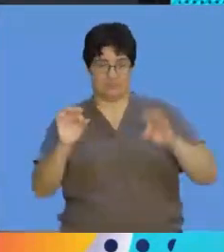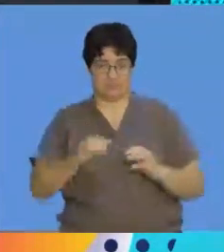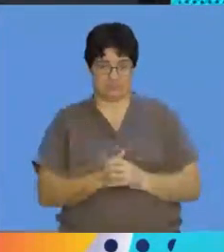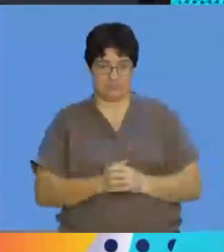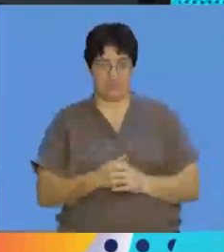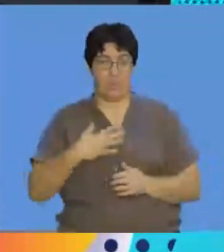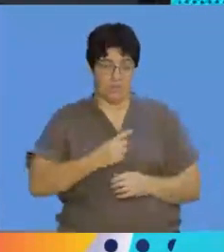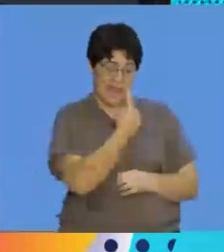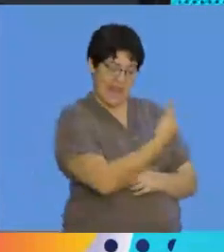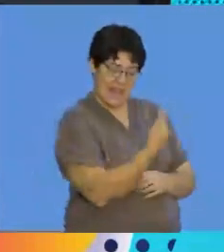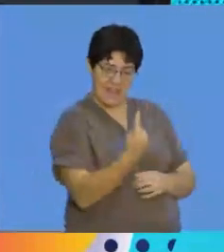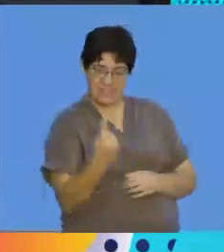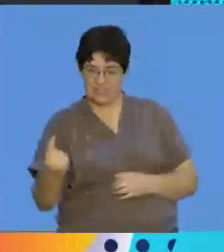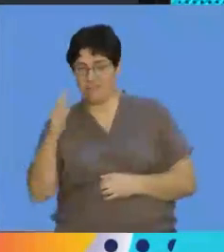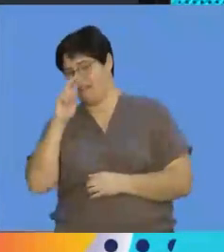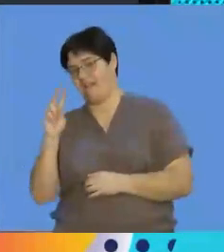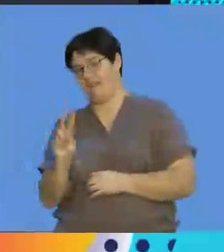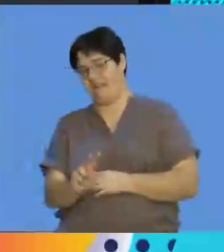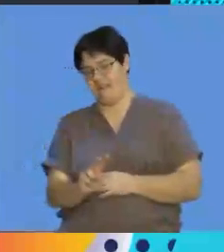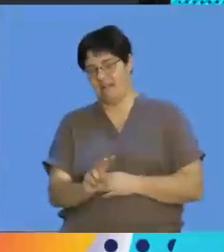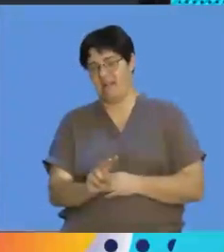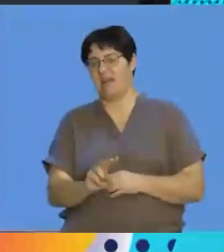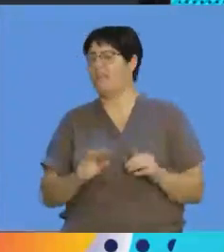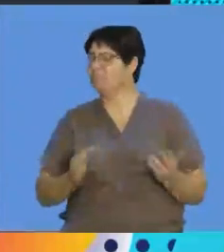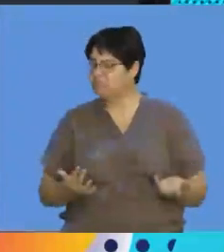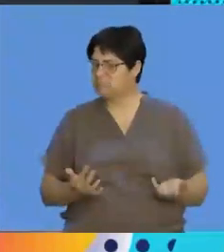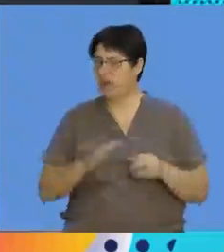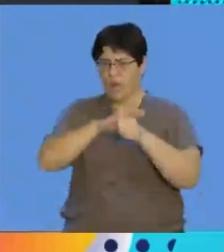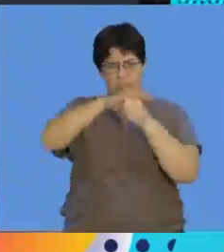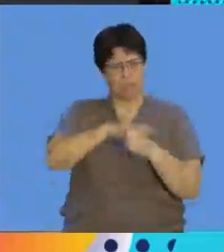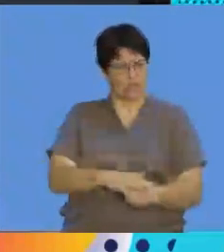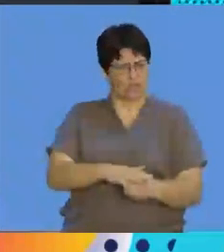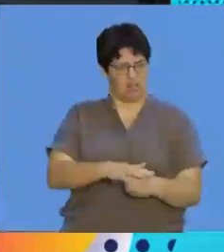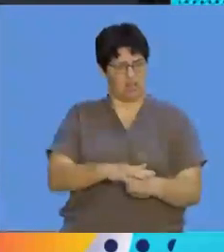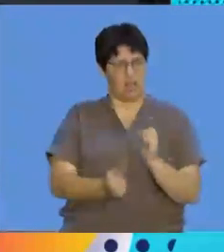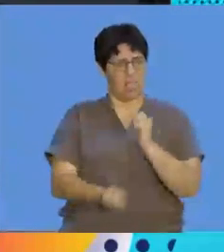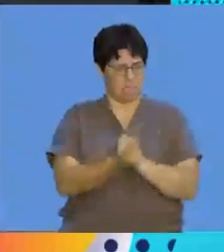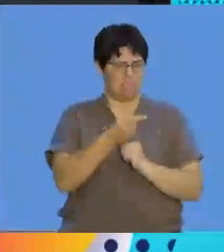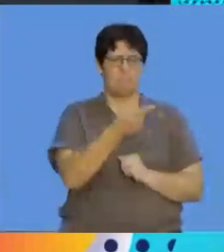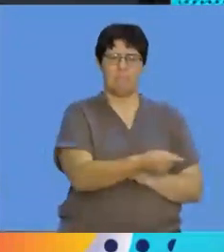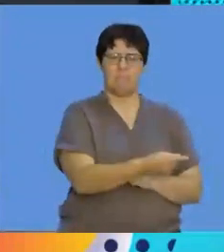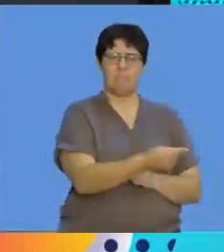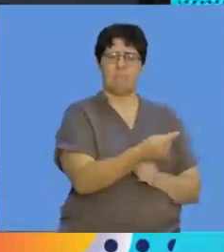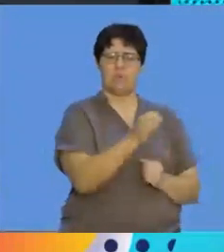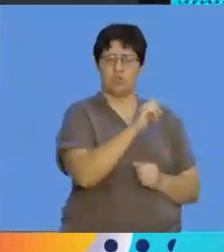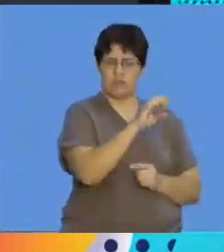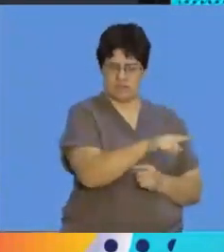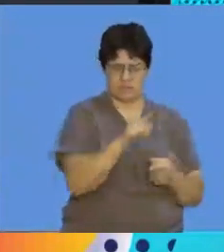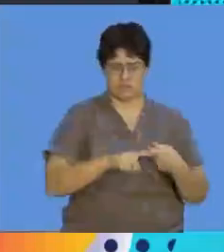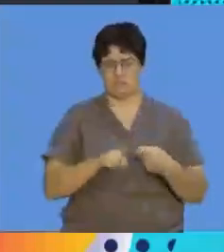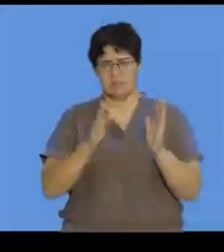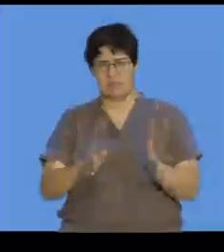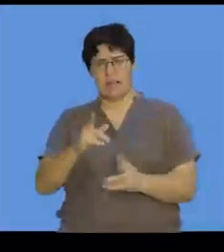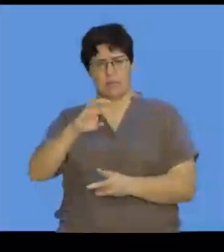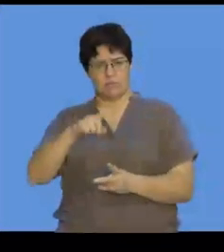each one of them, in turn to say, okay, how does pressure arise in a solid, in a liquid, as well as in a gas,